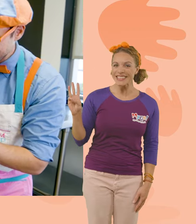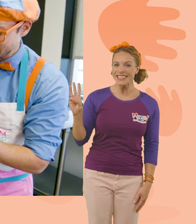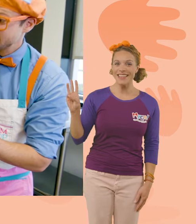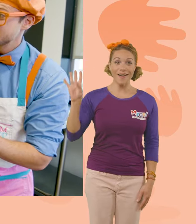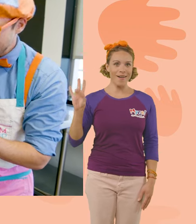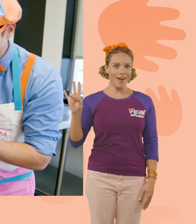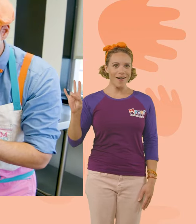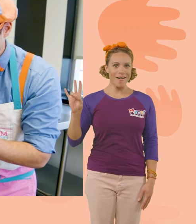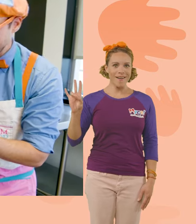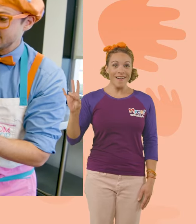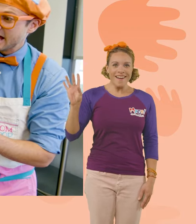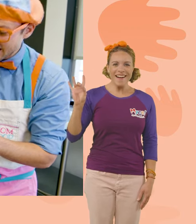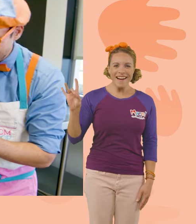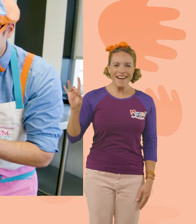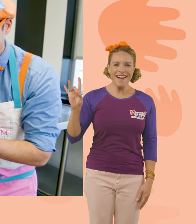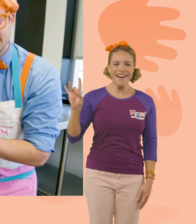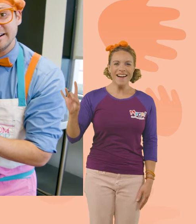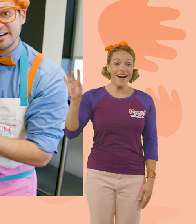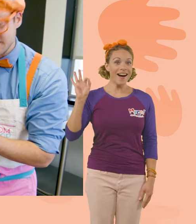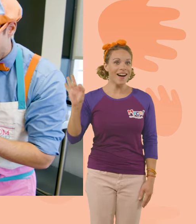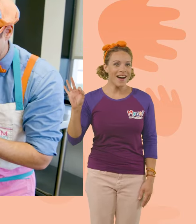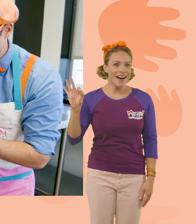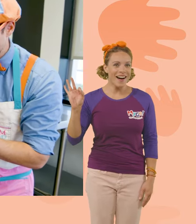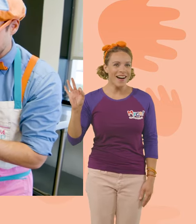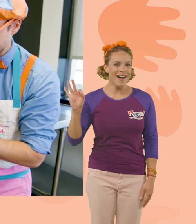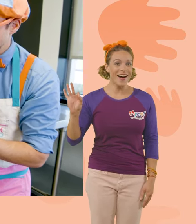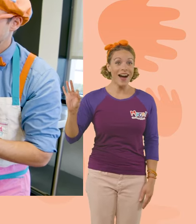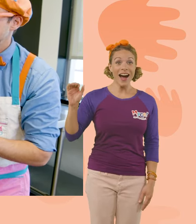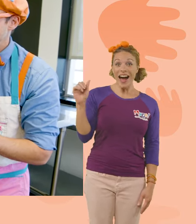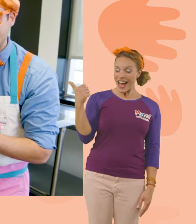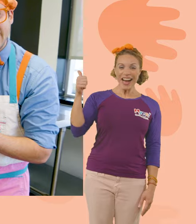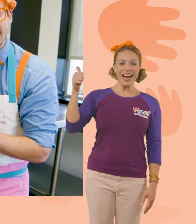six, seven, eight,